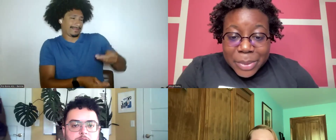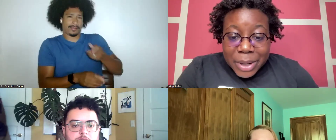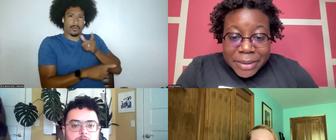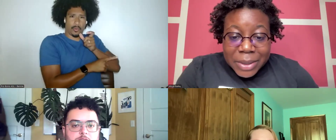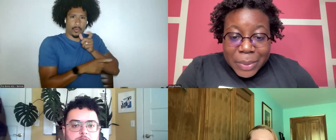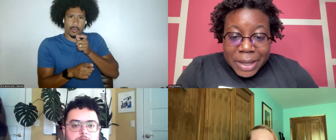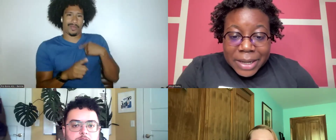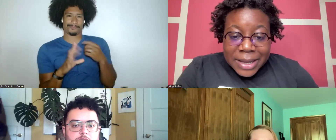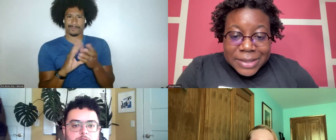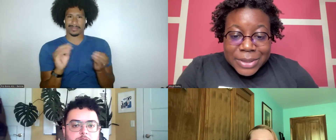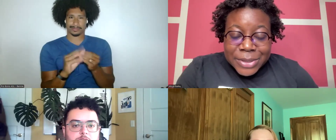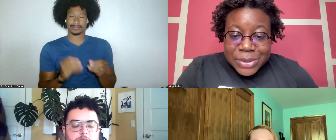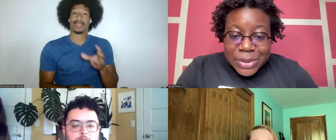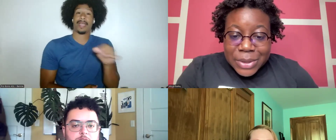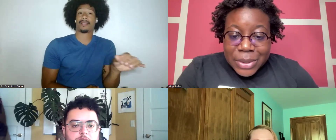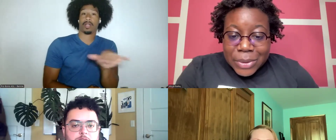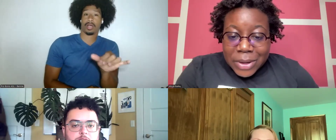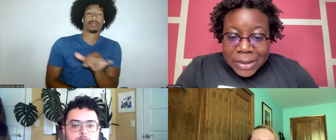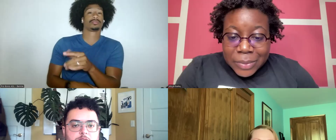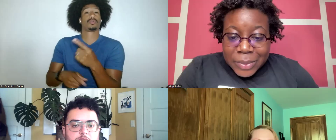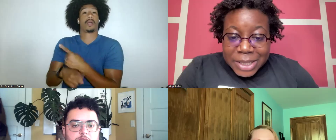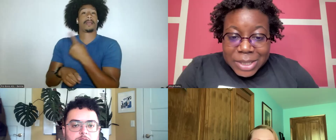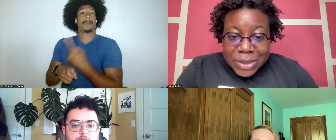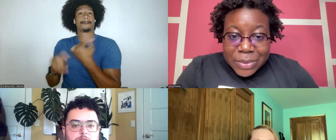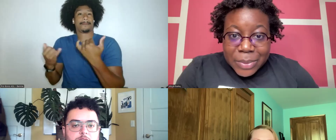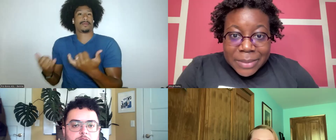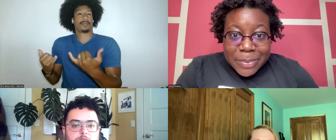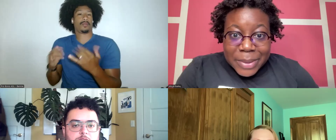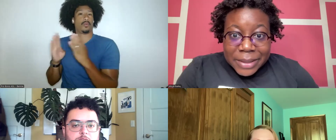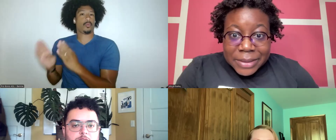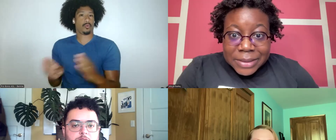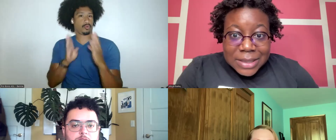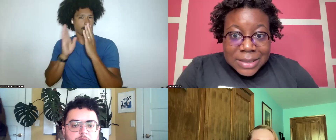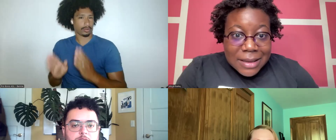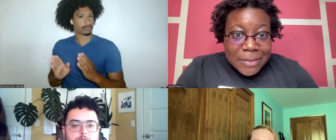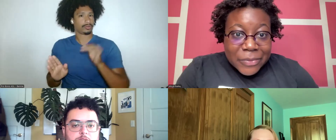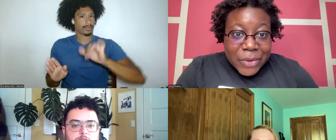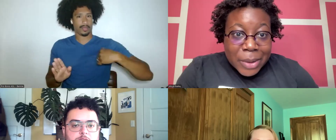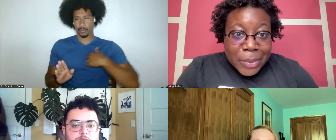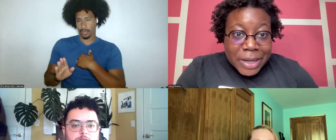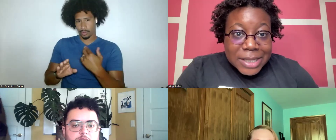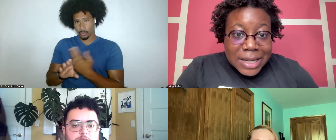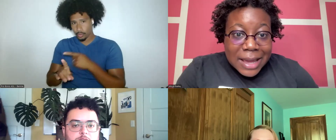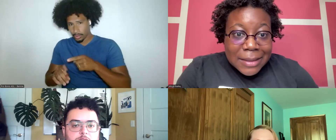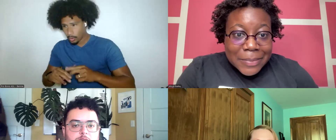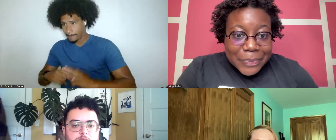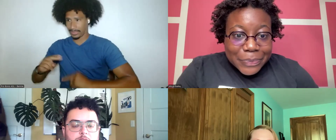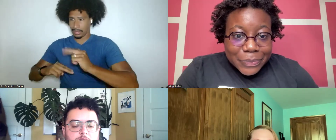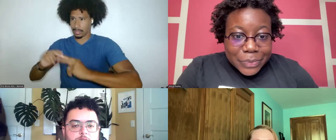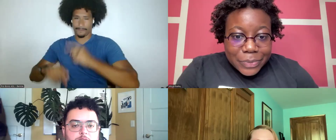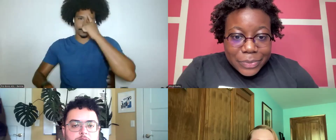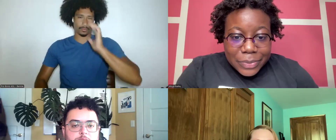as contemporary organizers on which we build for our work today.